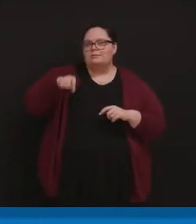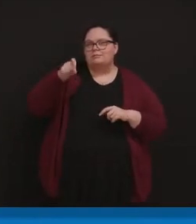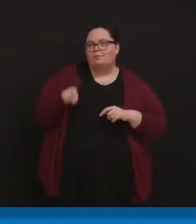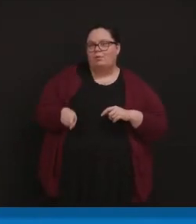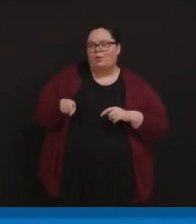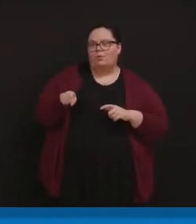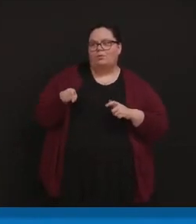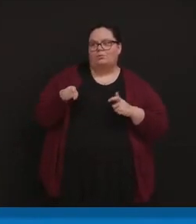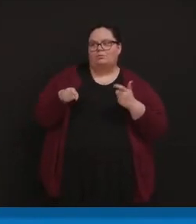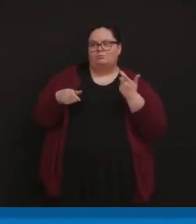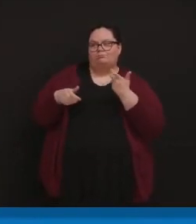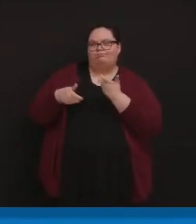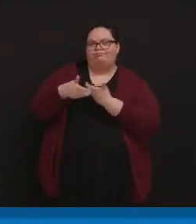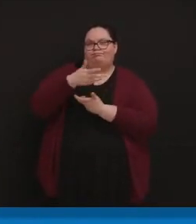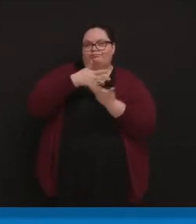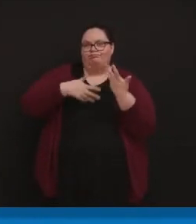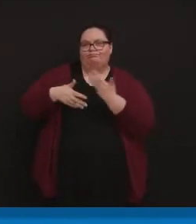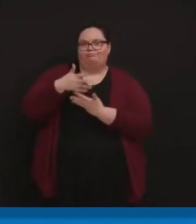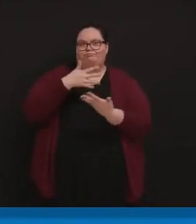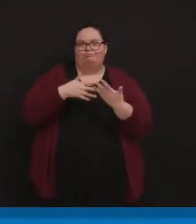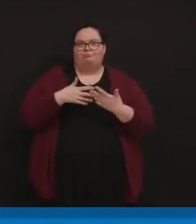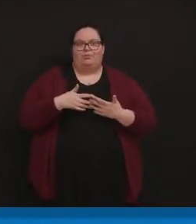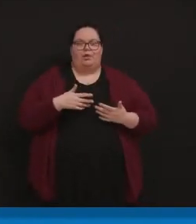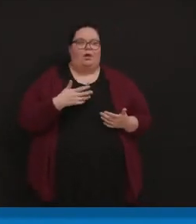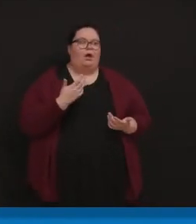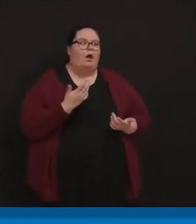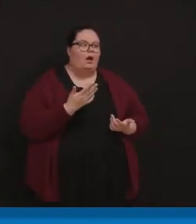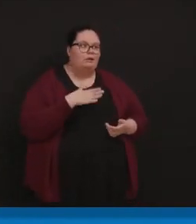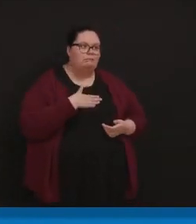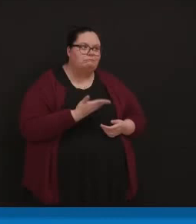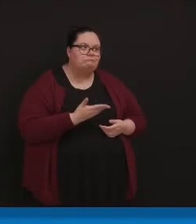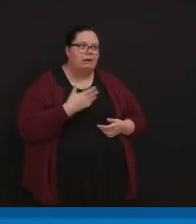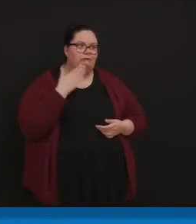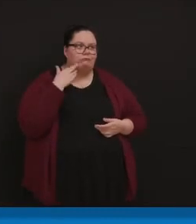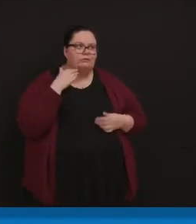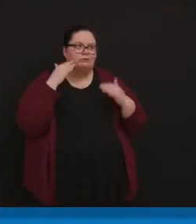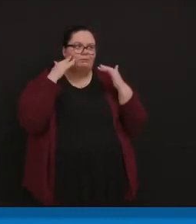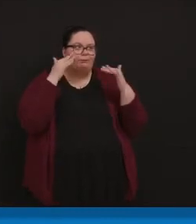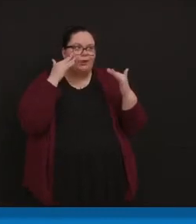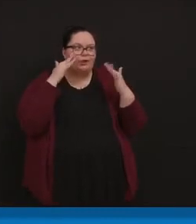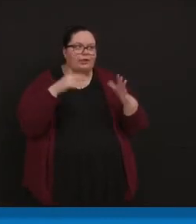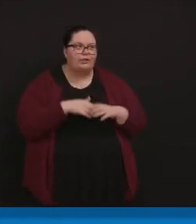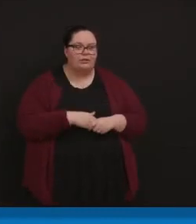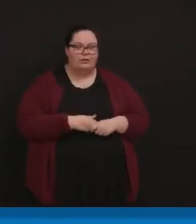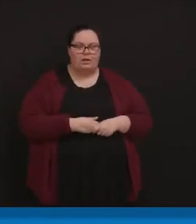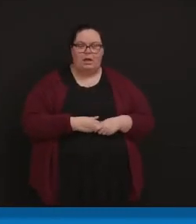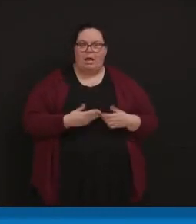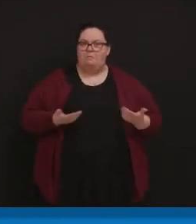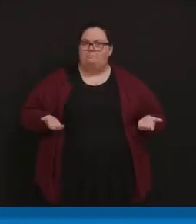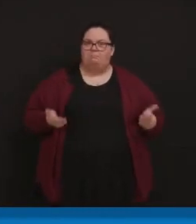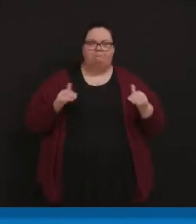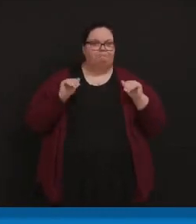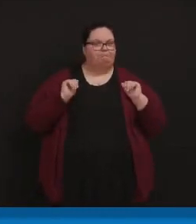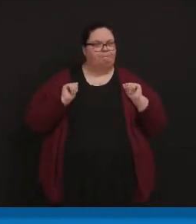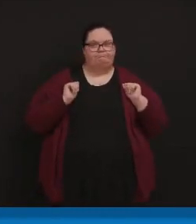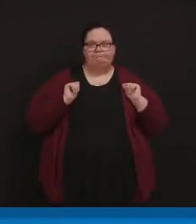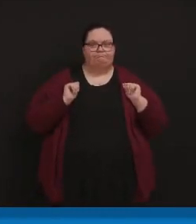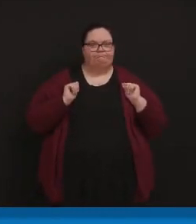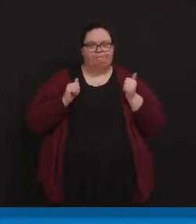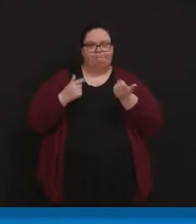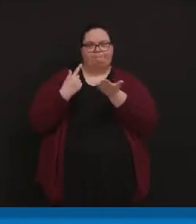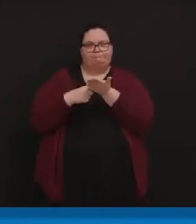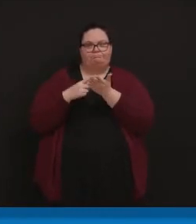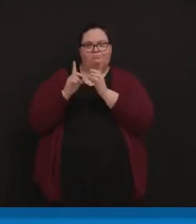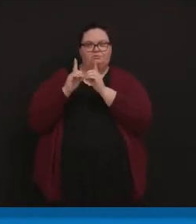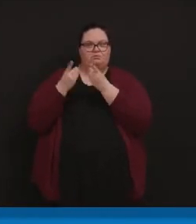tracer, can they incriminate themselves during that call? Can they be charged for that? I wouldn't be able to speak to that. You'd have to probably talk to somebody from